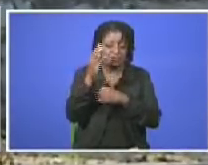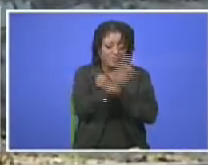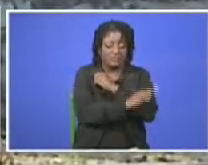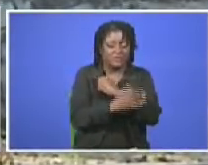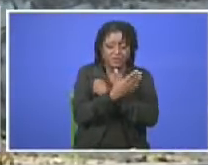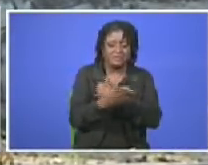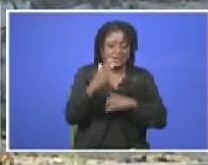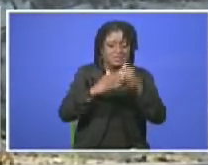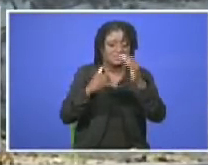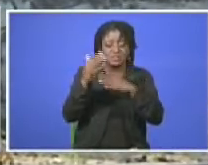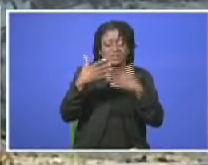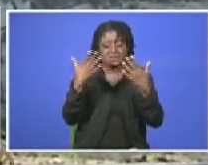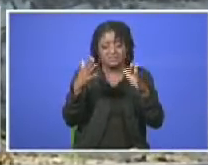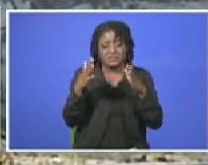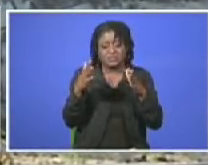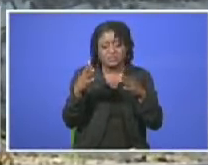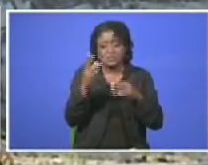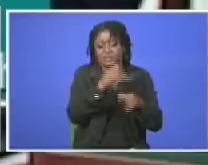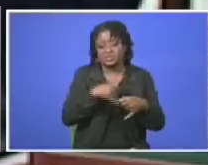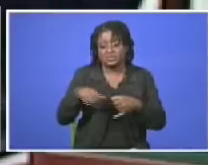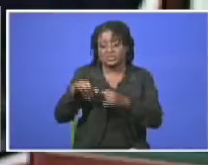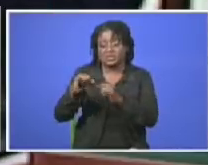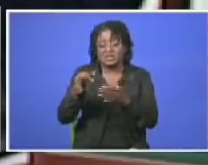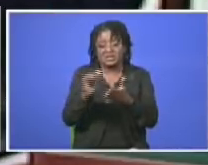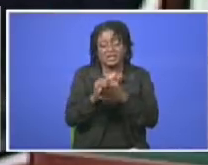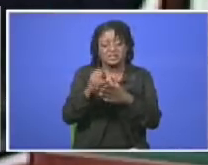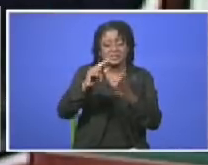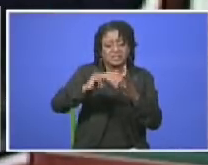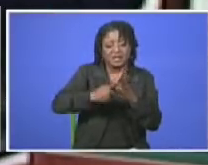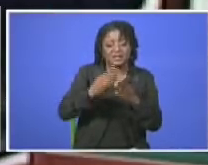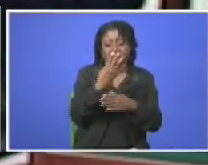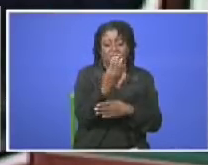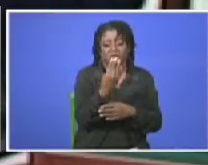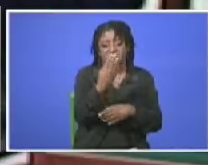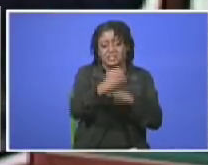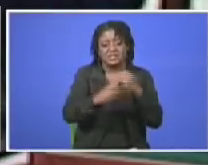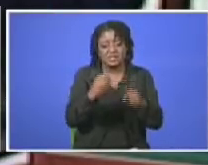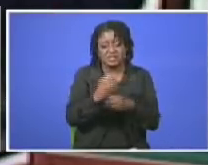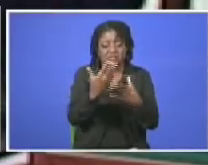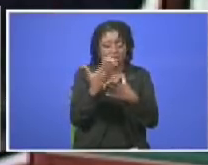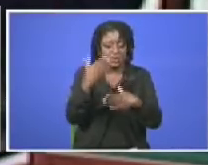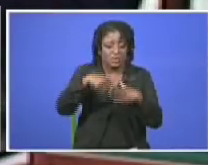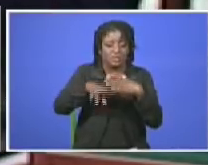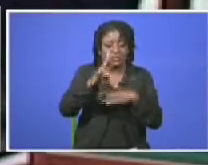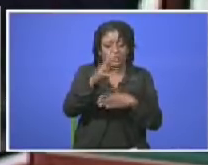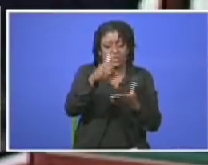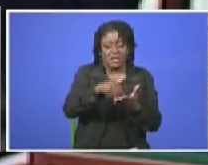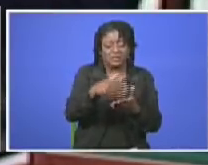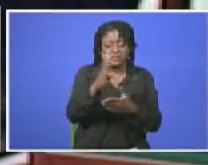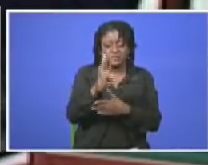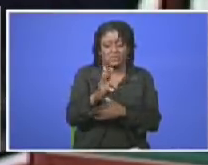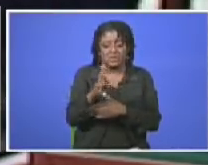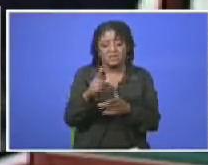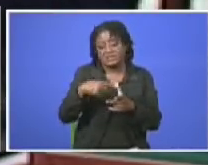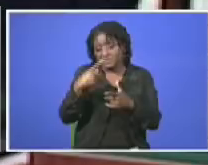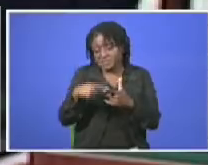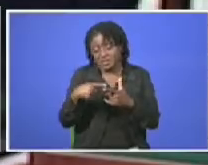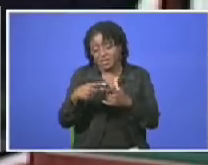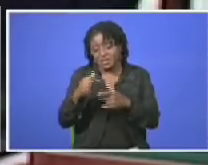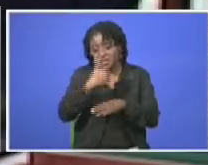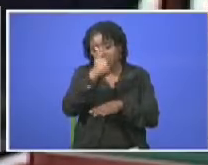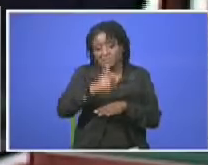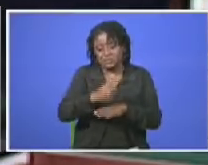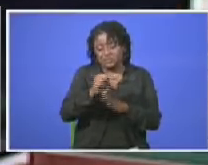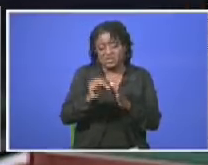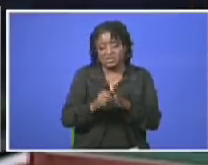journey for the BMC that started 14 years ago. In 2004, the then administration signed a